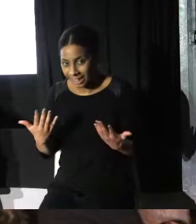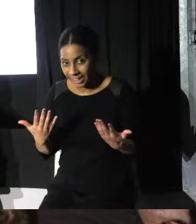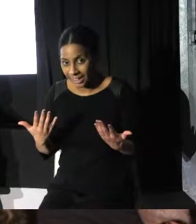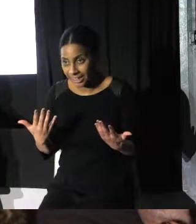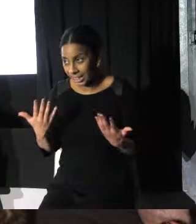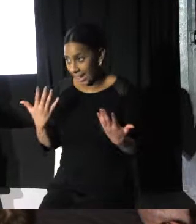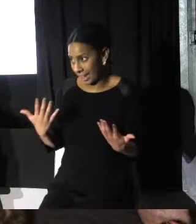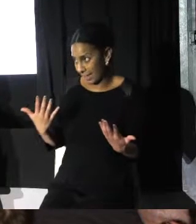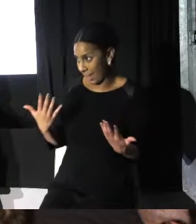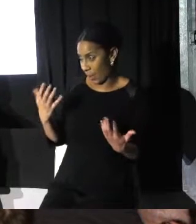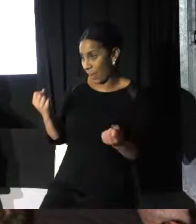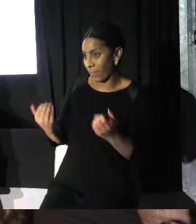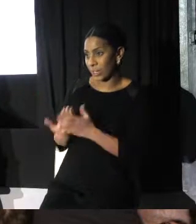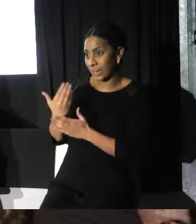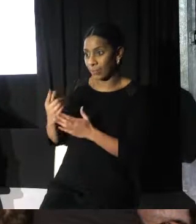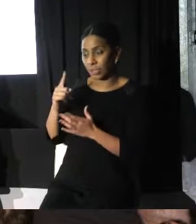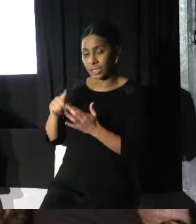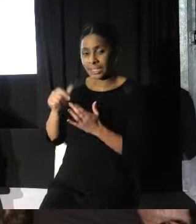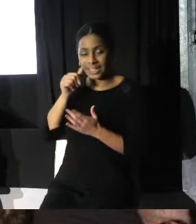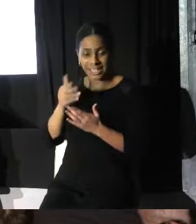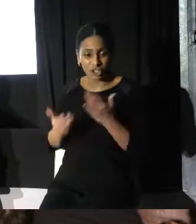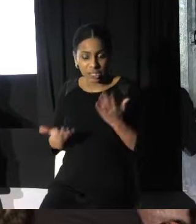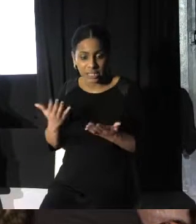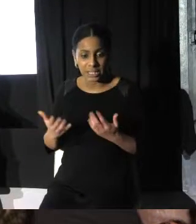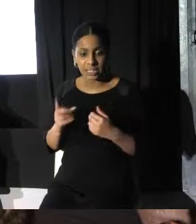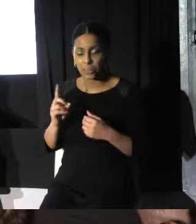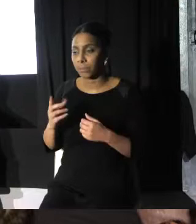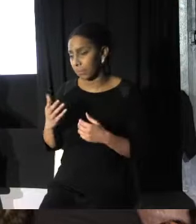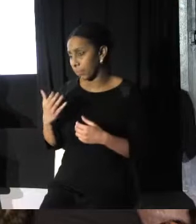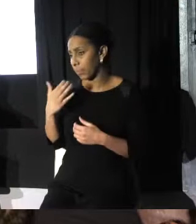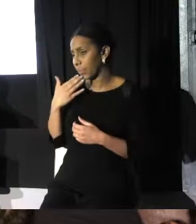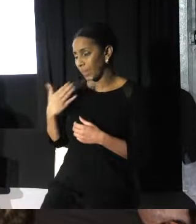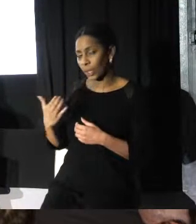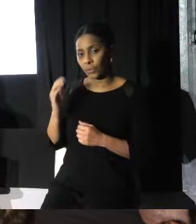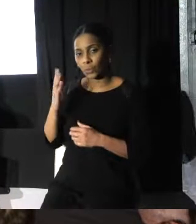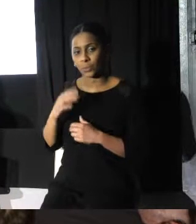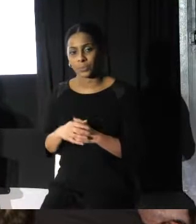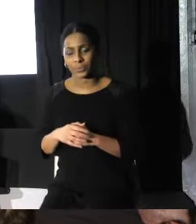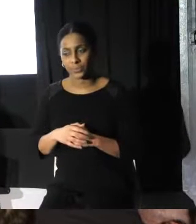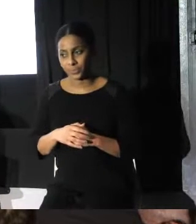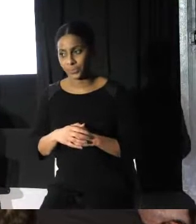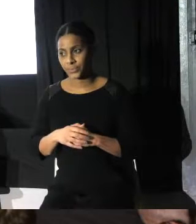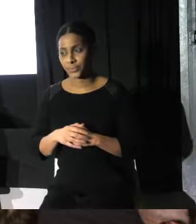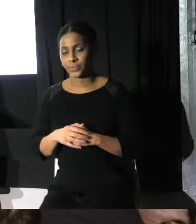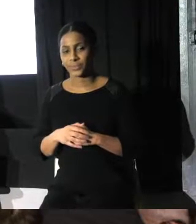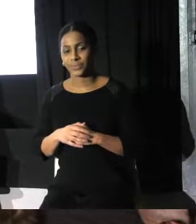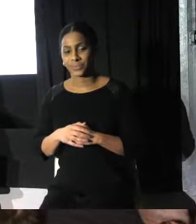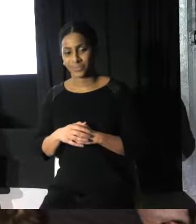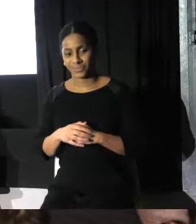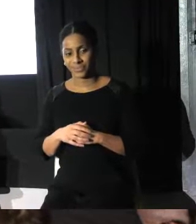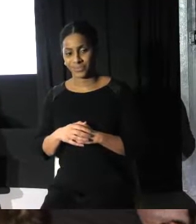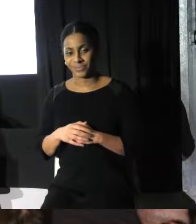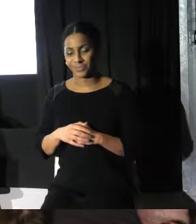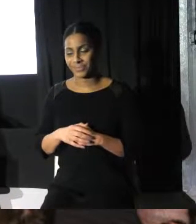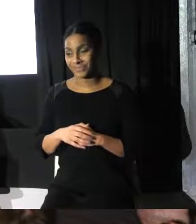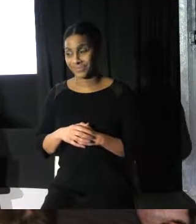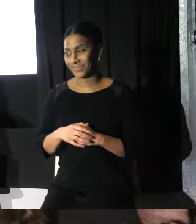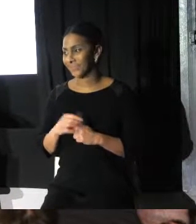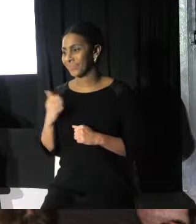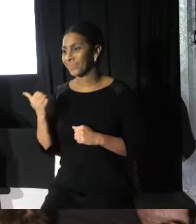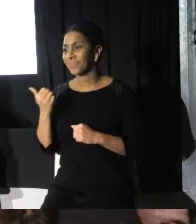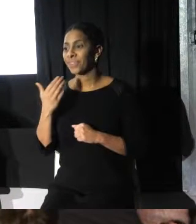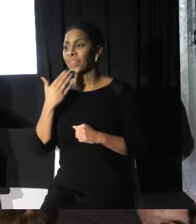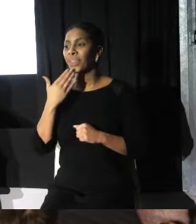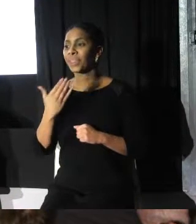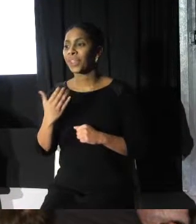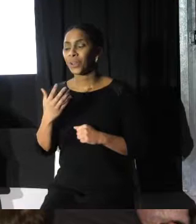injustice. But thanks, it's been a very powerful evening. Sure, okay, thanks Mike, and hello. Long time no see, very